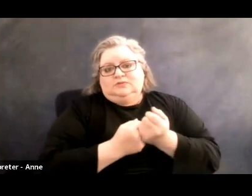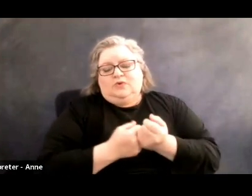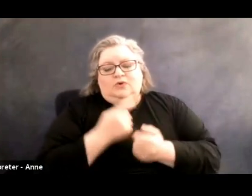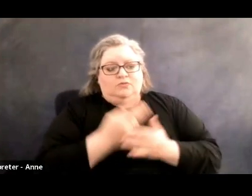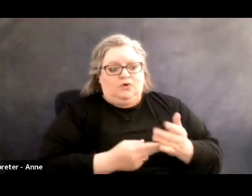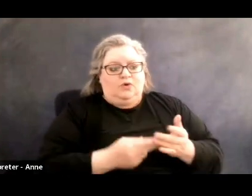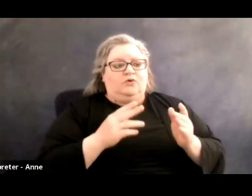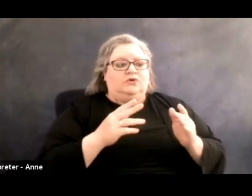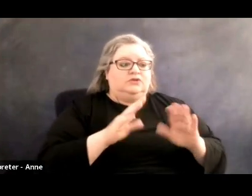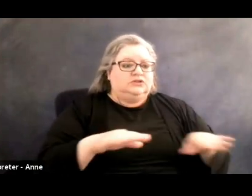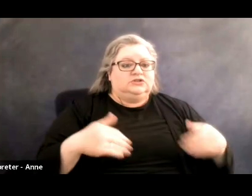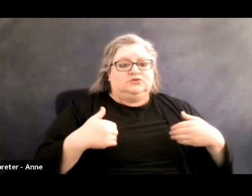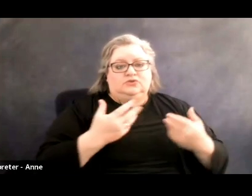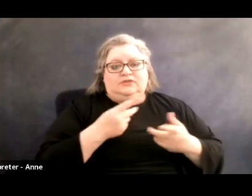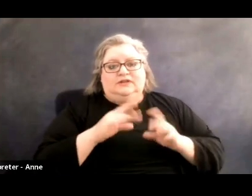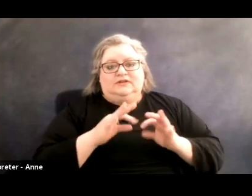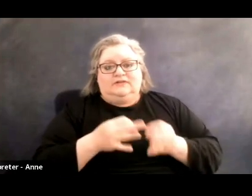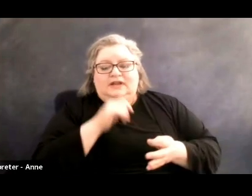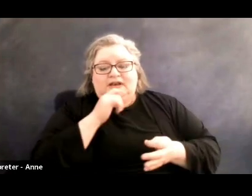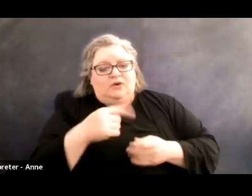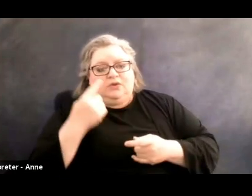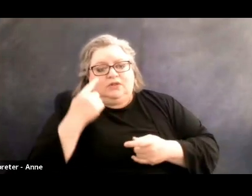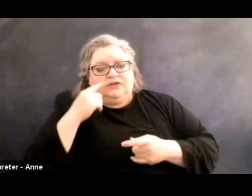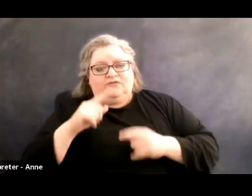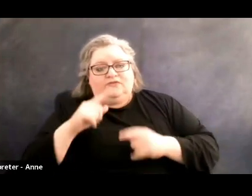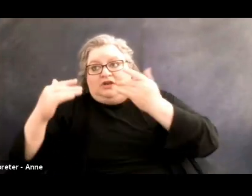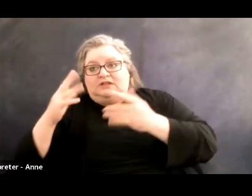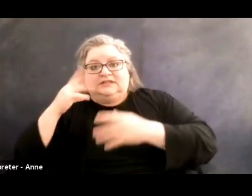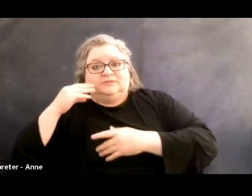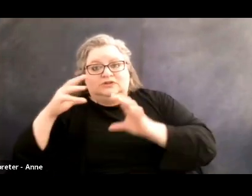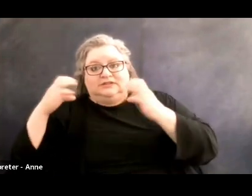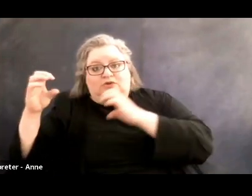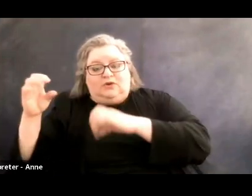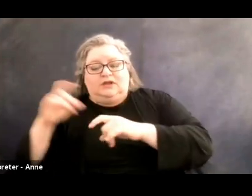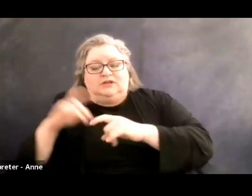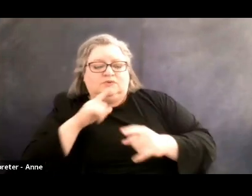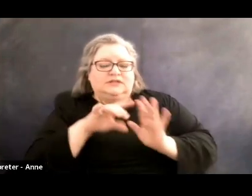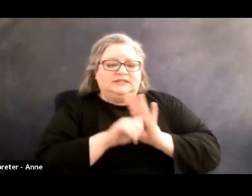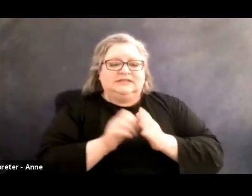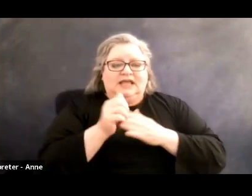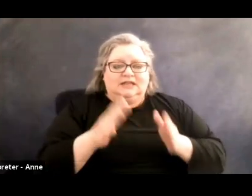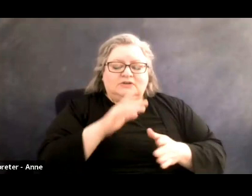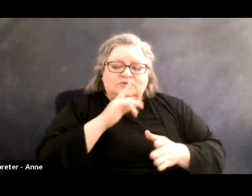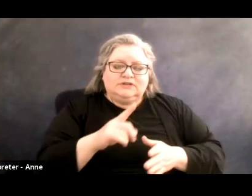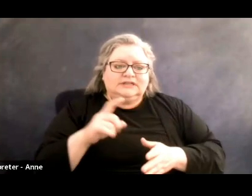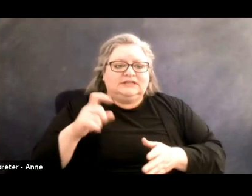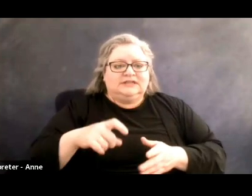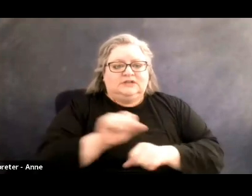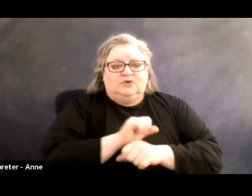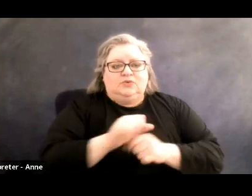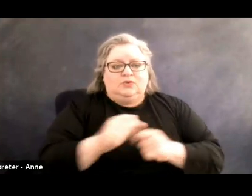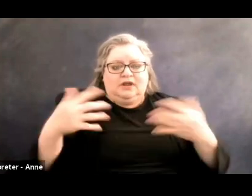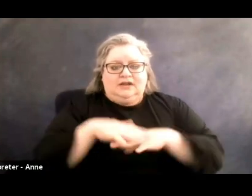both children, youth, and families, and not just for adults who are in crisis. So really state leaders really to work on